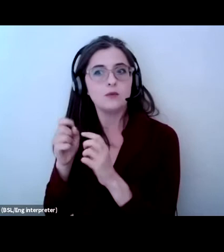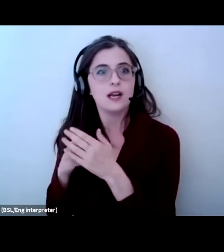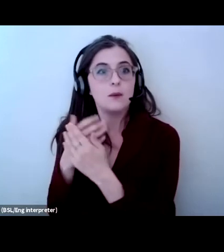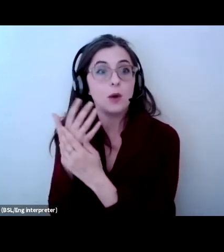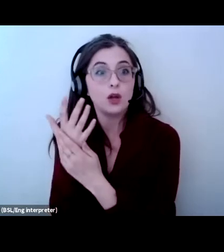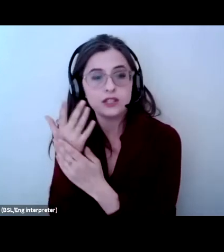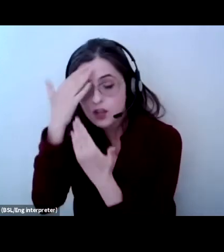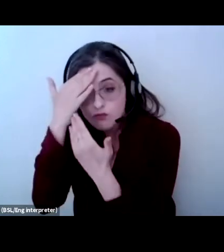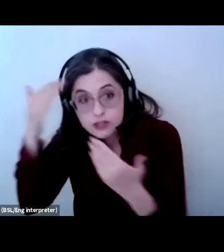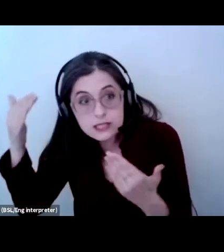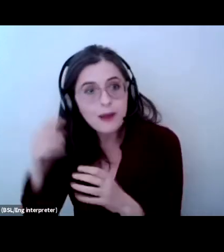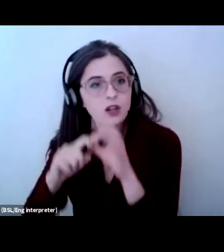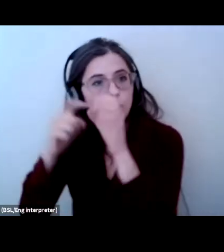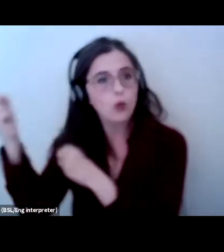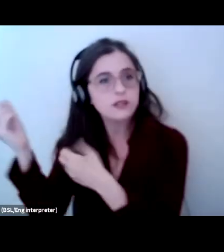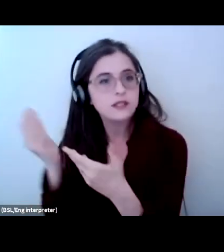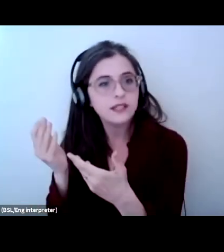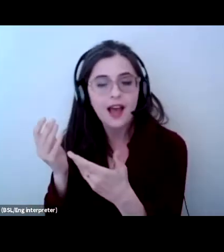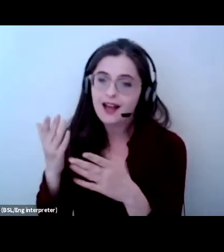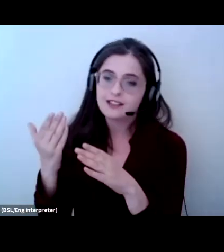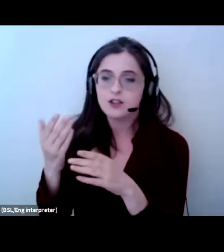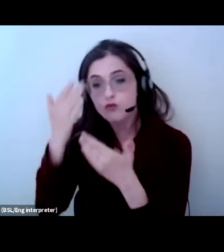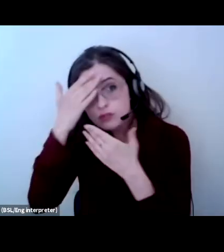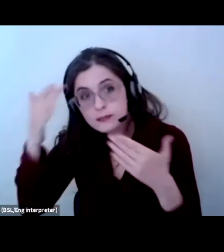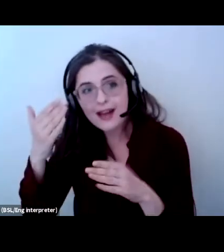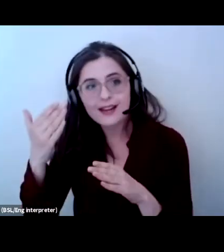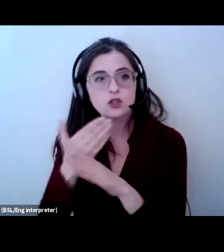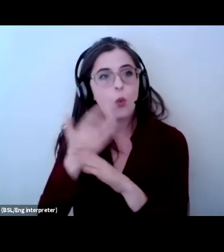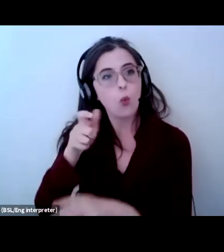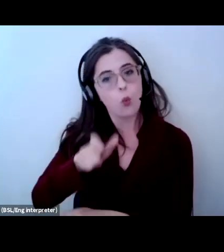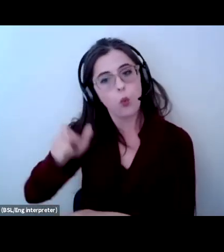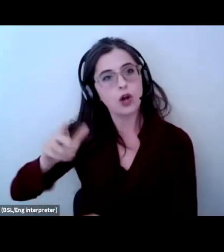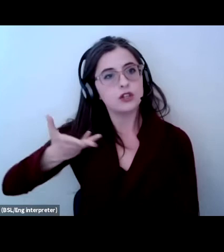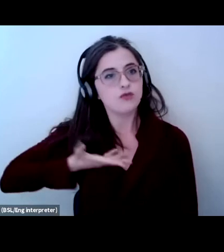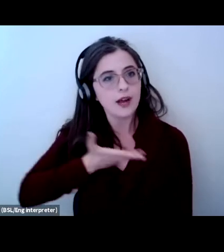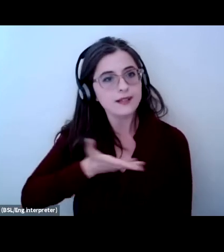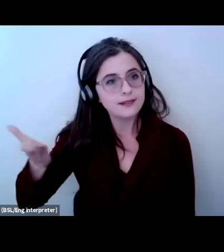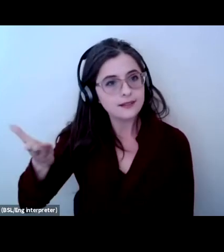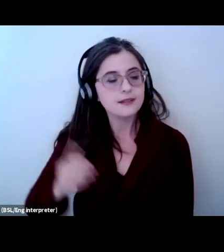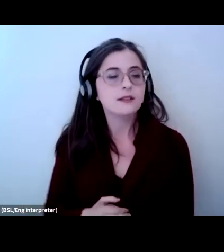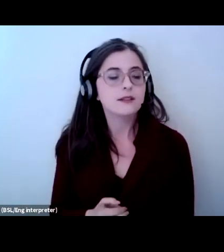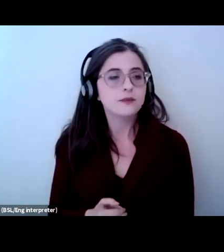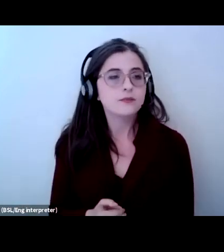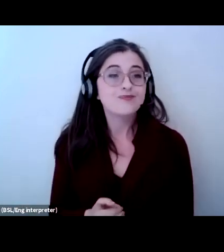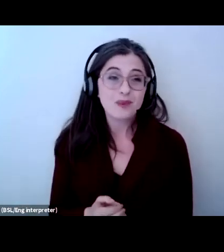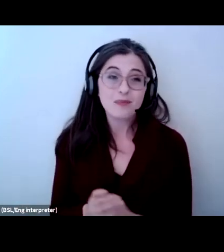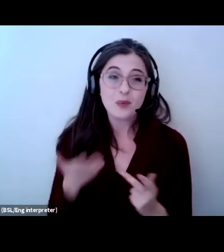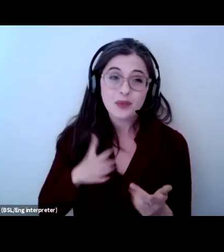of services and workers' rights and so on. But we also really need